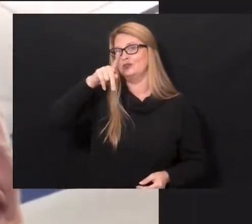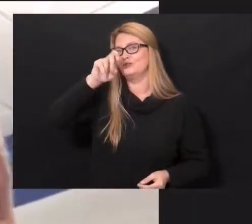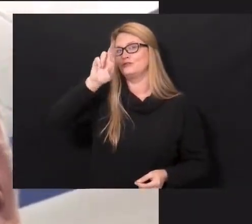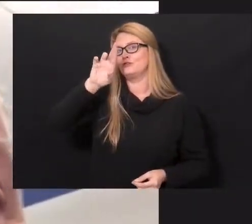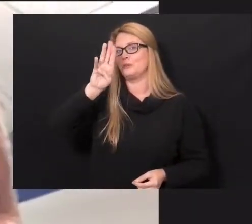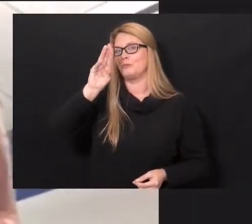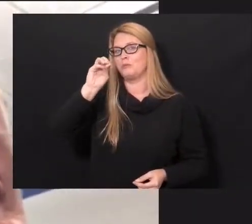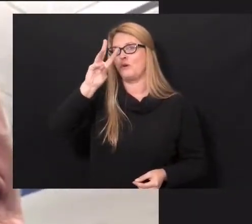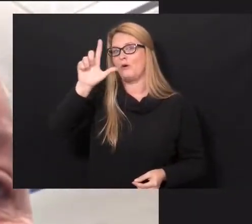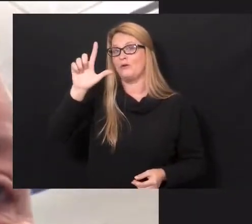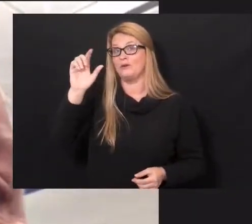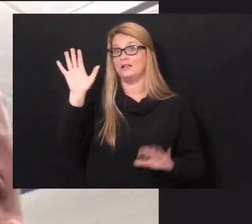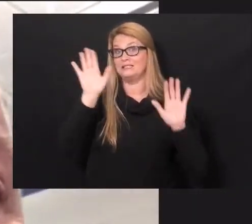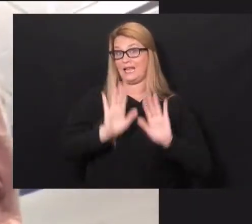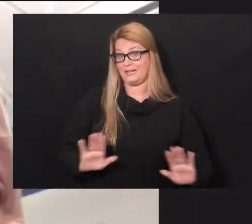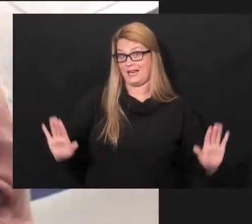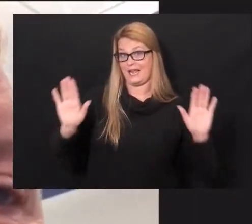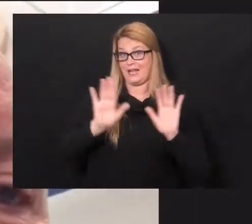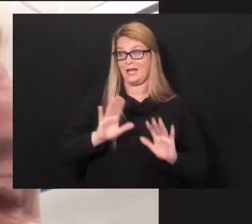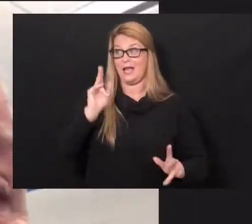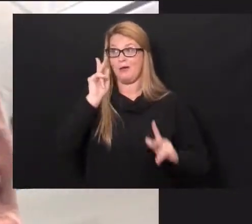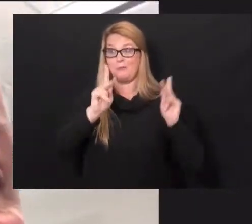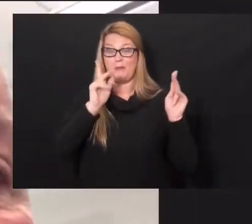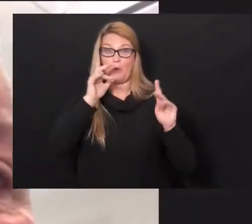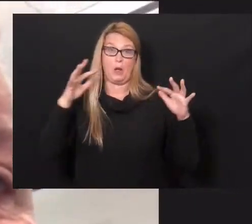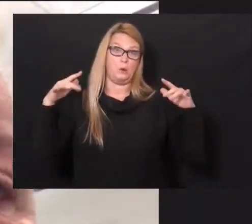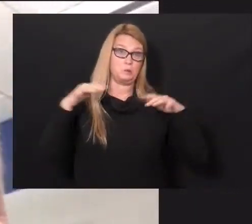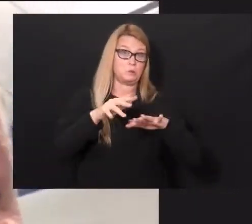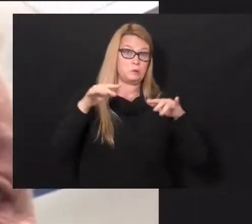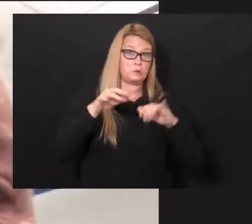parties. There are gatherings at bars and other